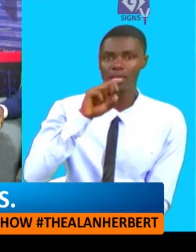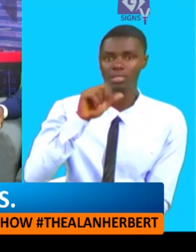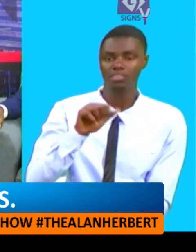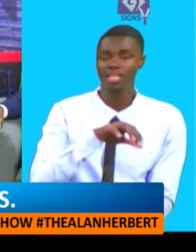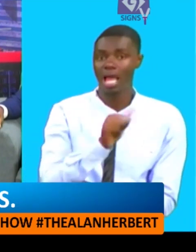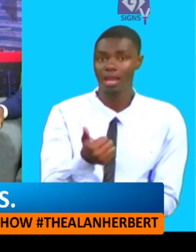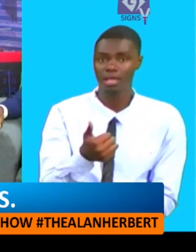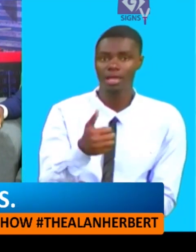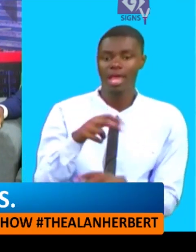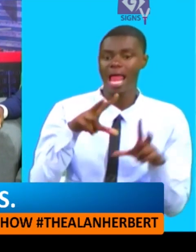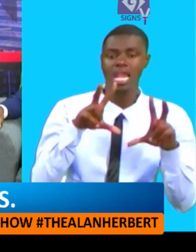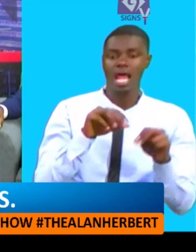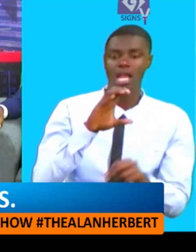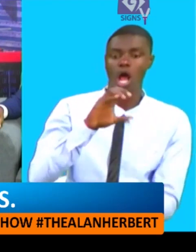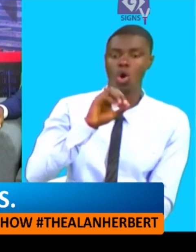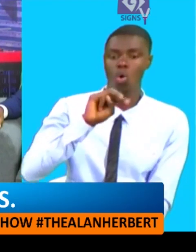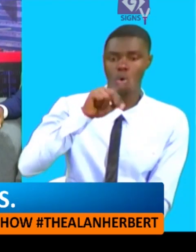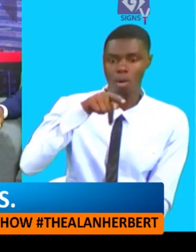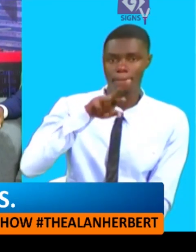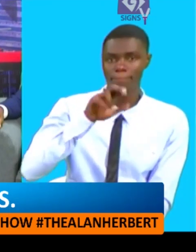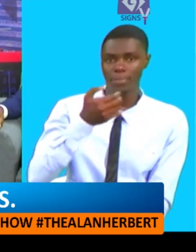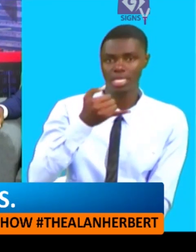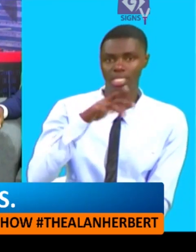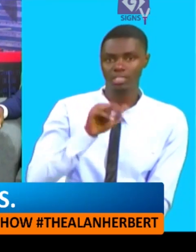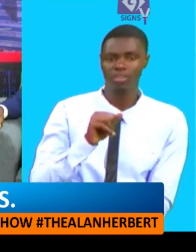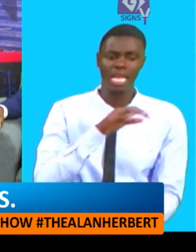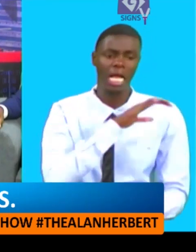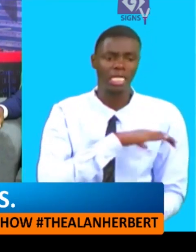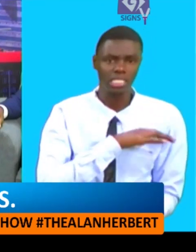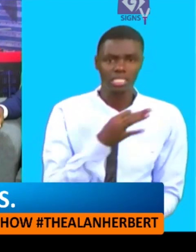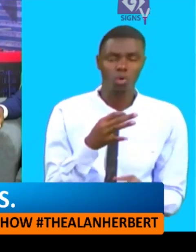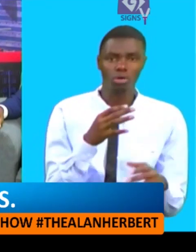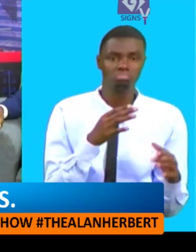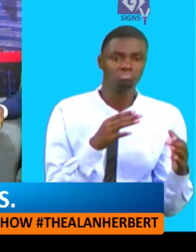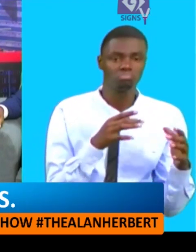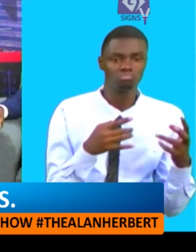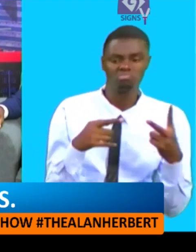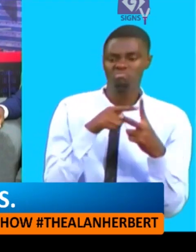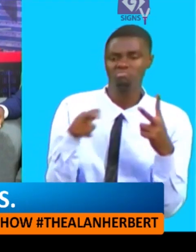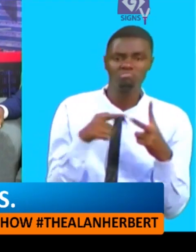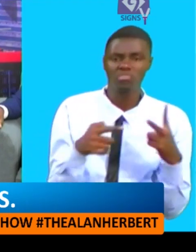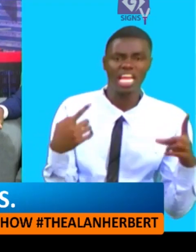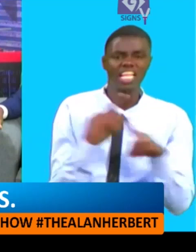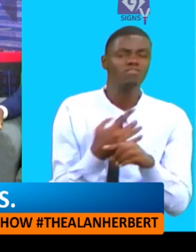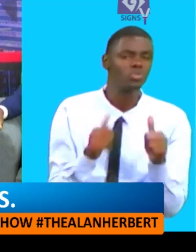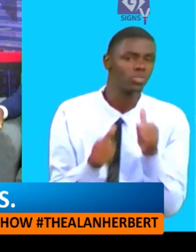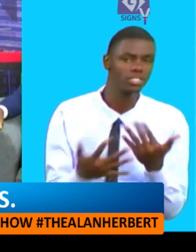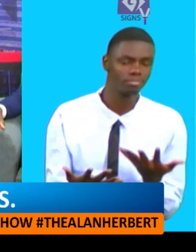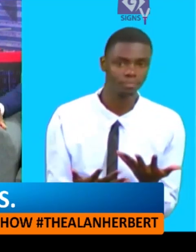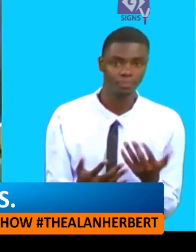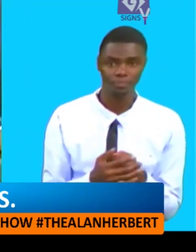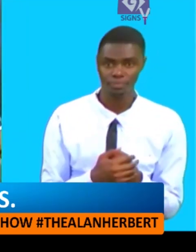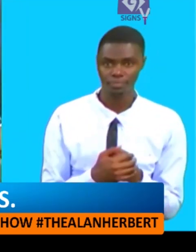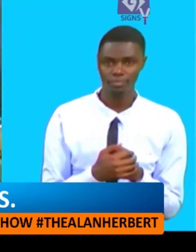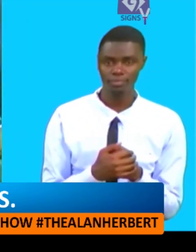be non-comprehensive, and what are the characteristics or the traits of these two different types of facilities? Okay, so now